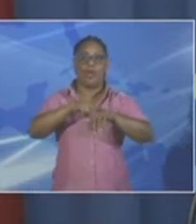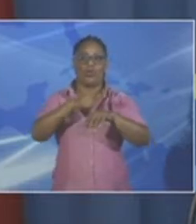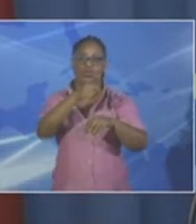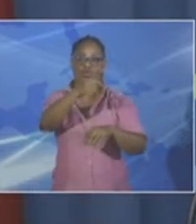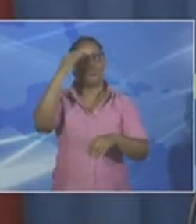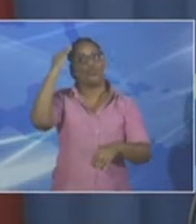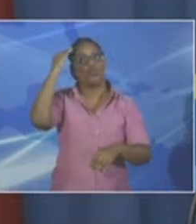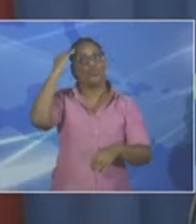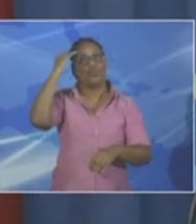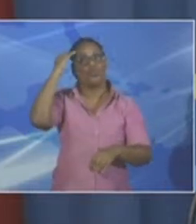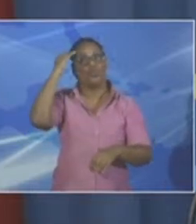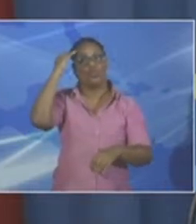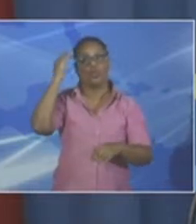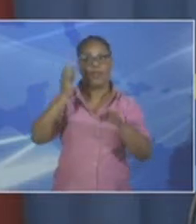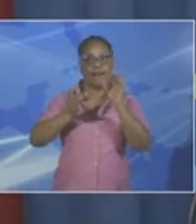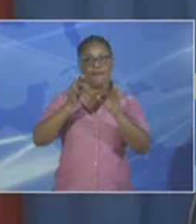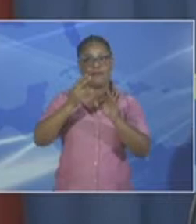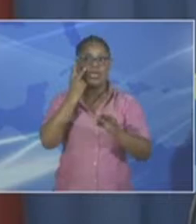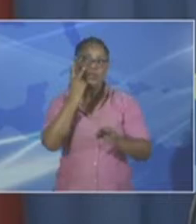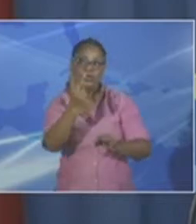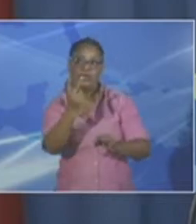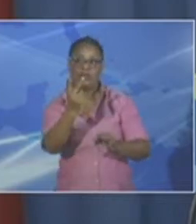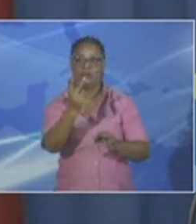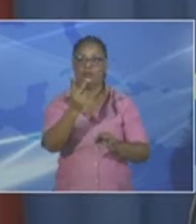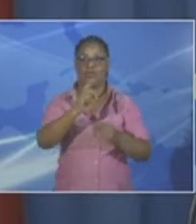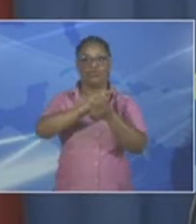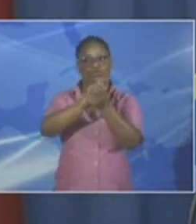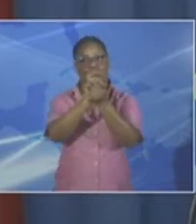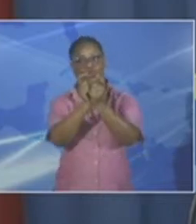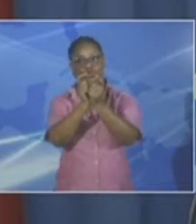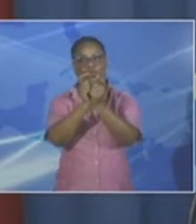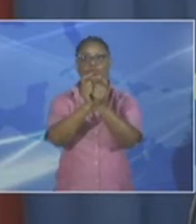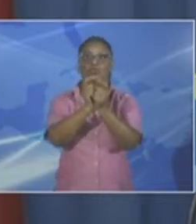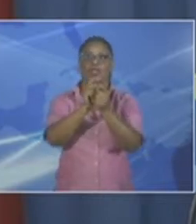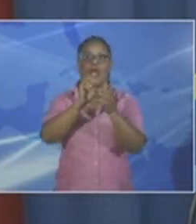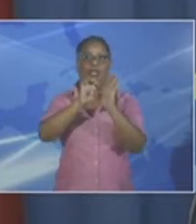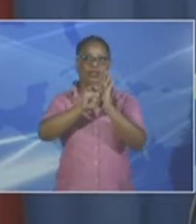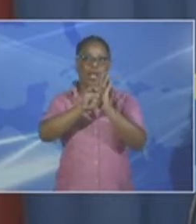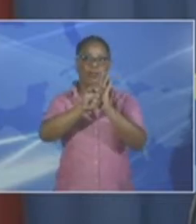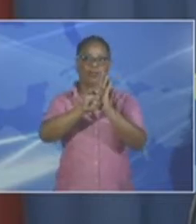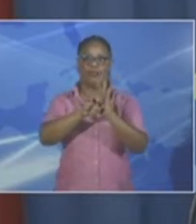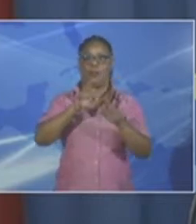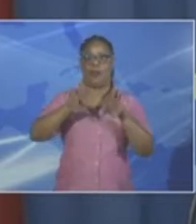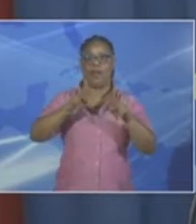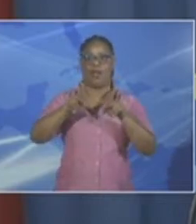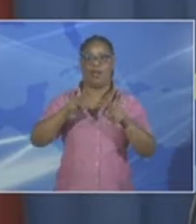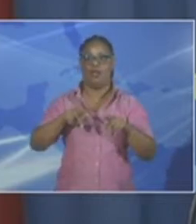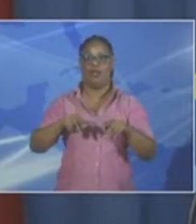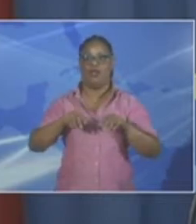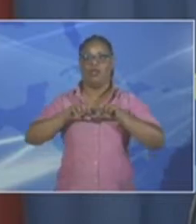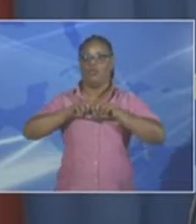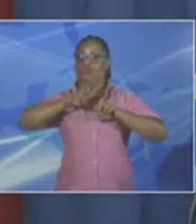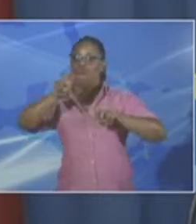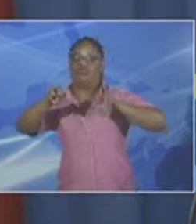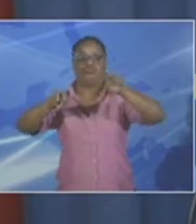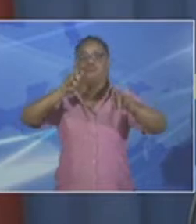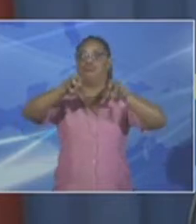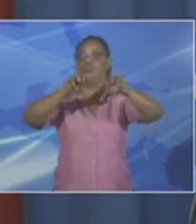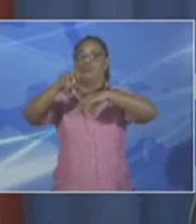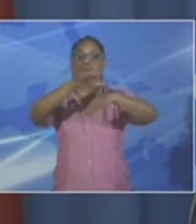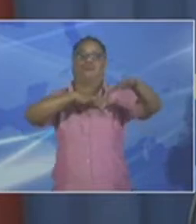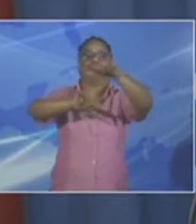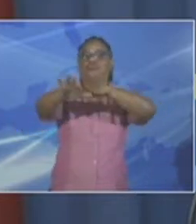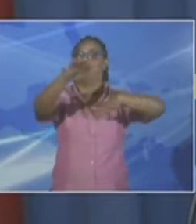see, if you have changing in the movement of people, you tend to see at least 14 to 21 days to see some sort